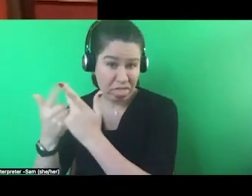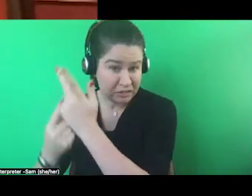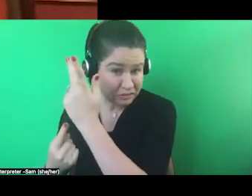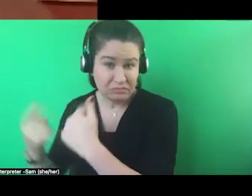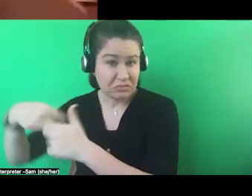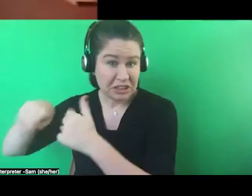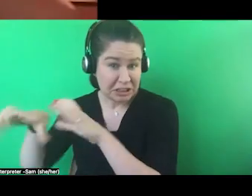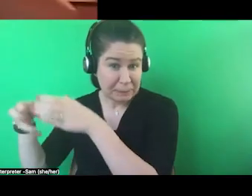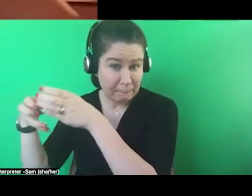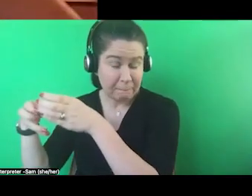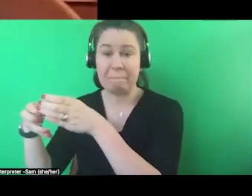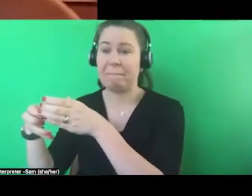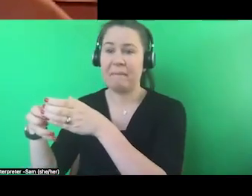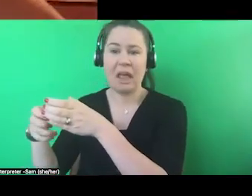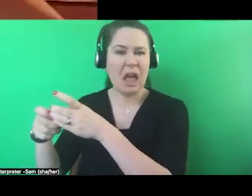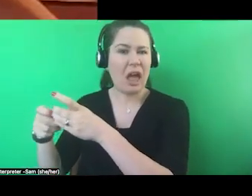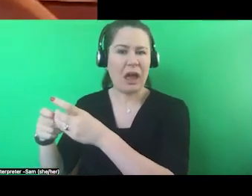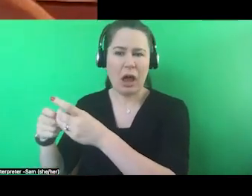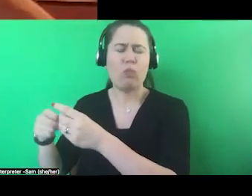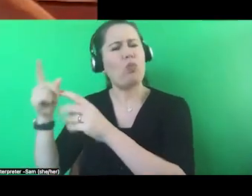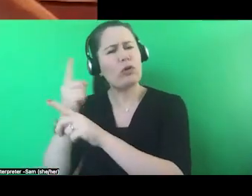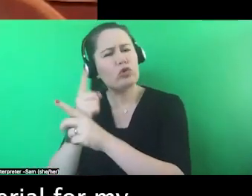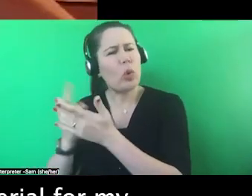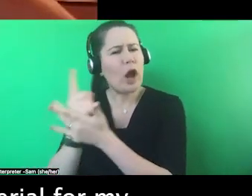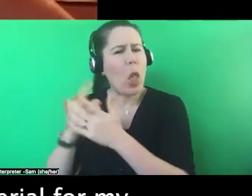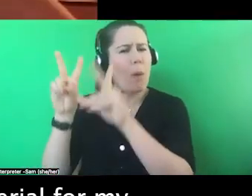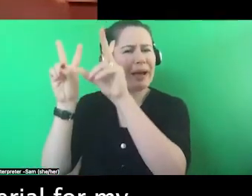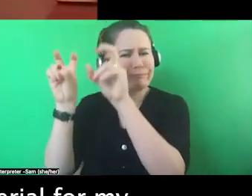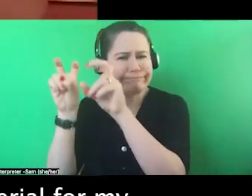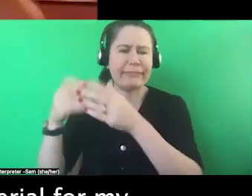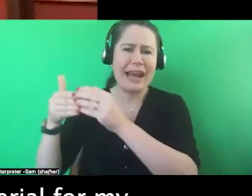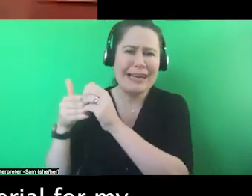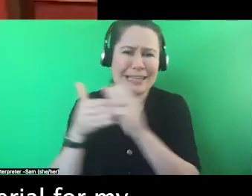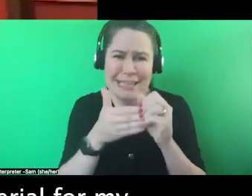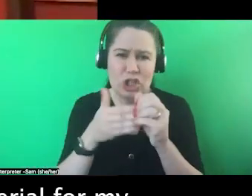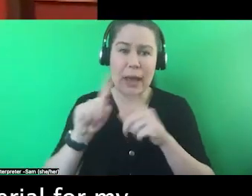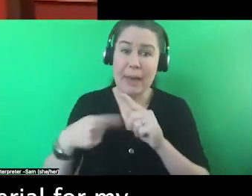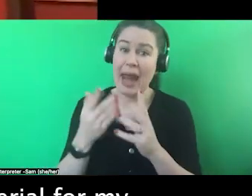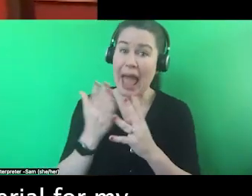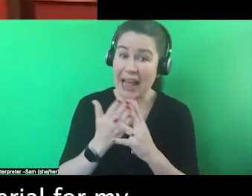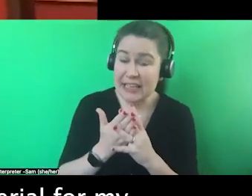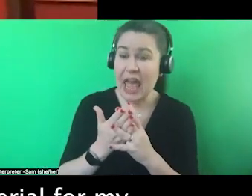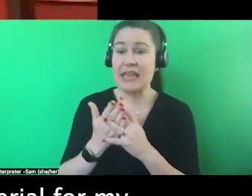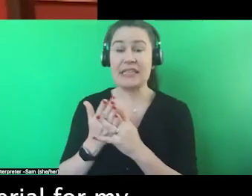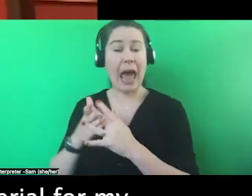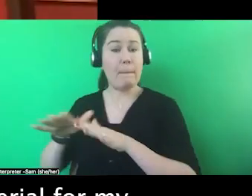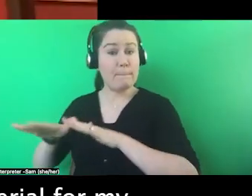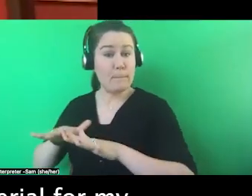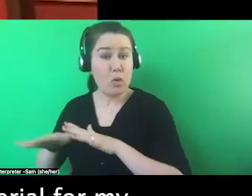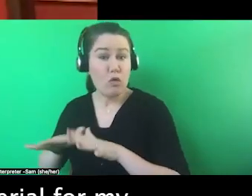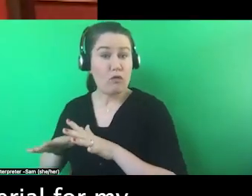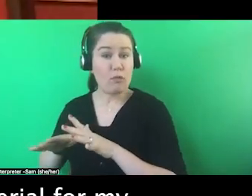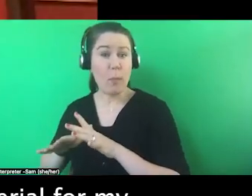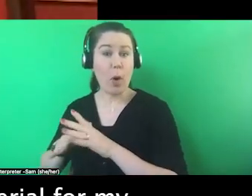And we spoke through a lot around leadership and access. And then I was also able to develop movement material from my new work called